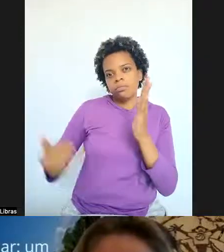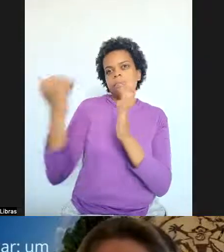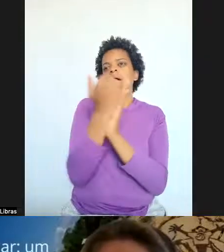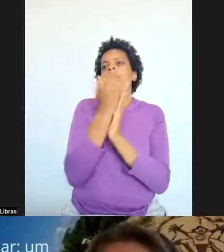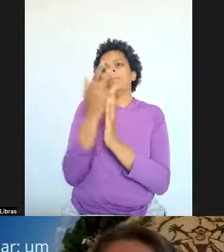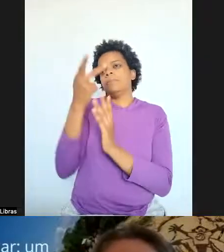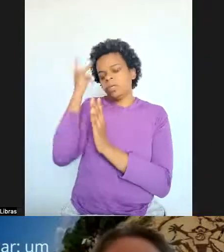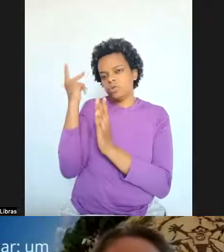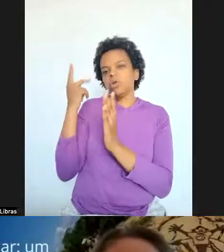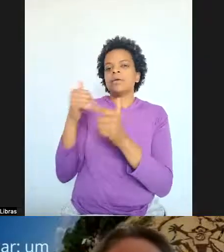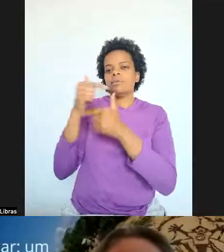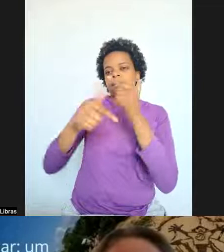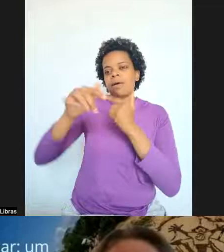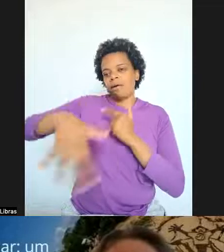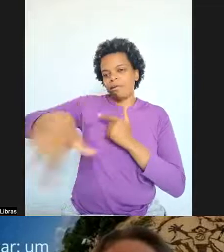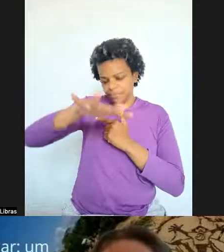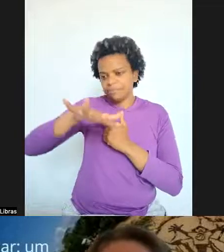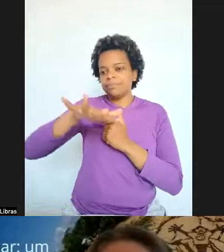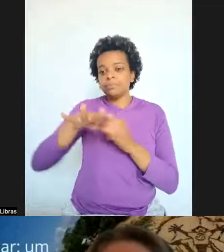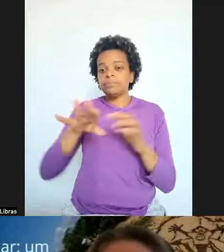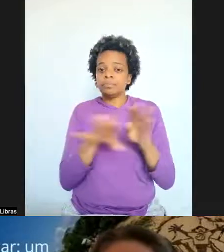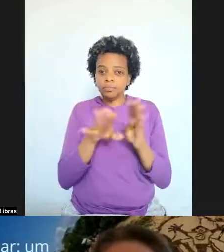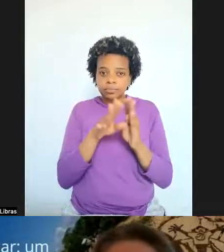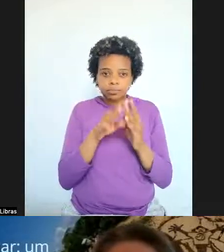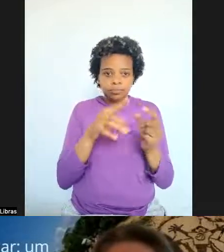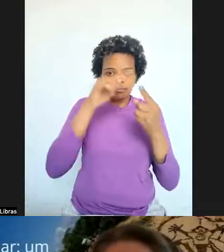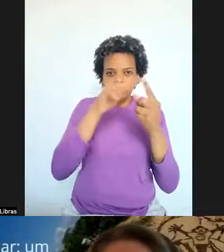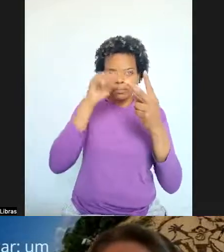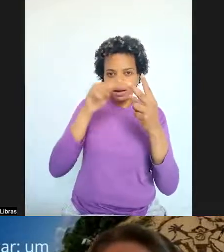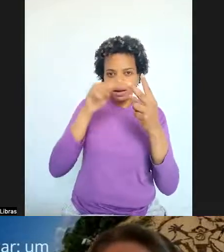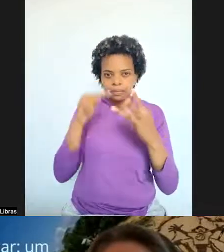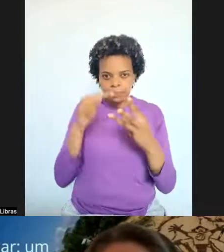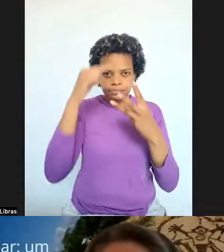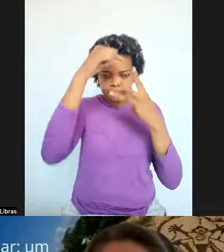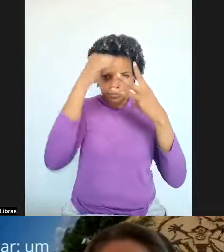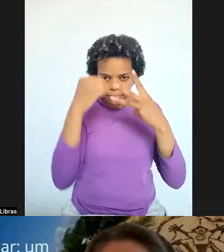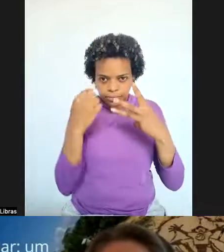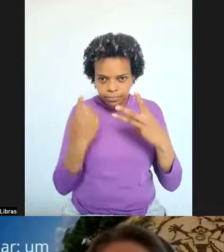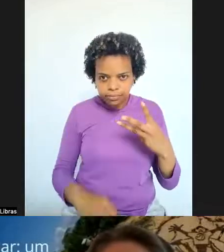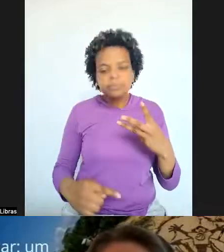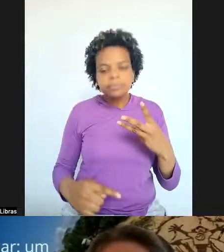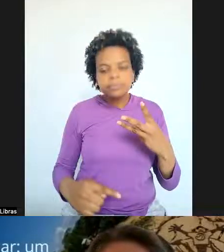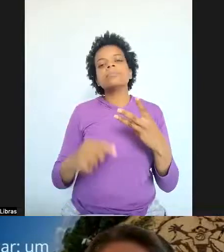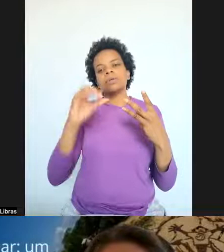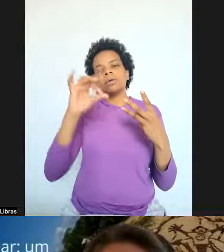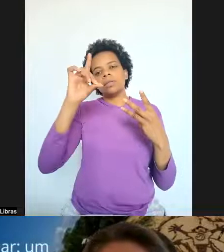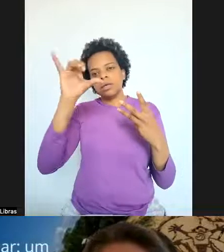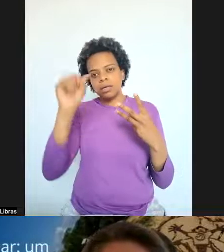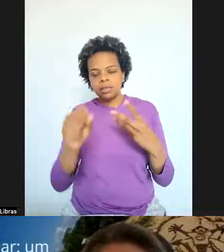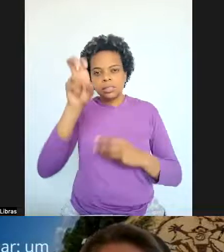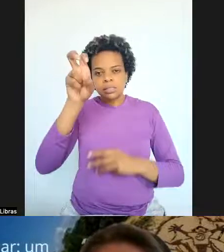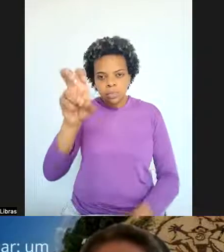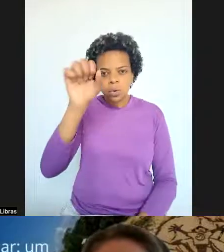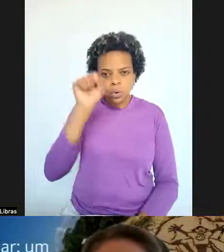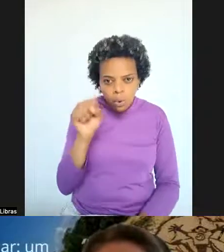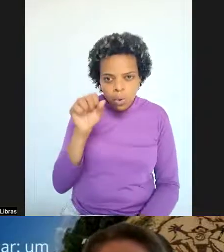their products for the ones that produce something. All of these action focus,